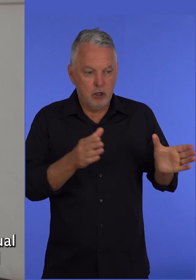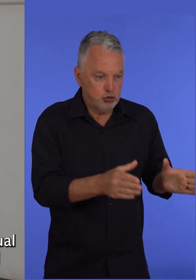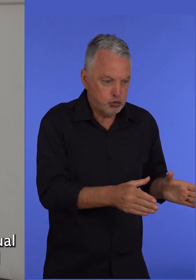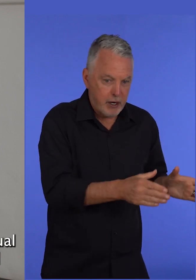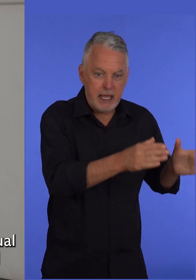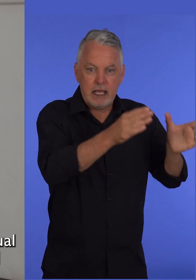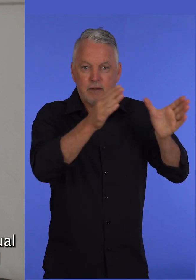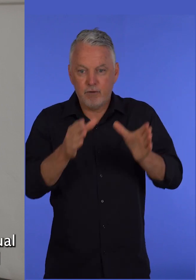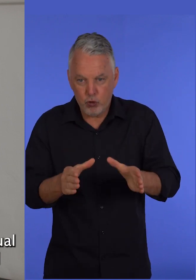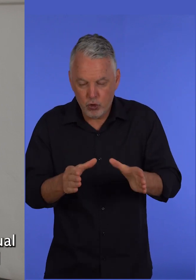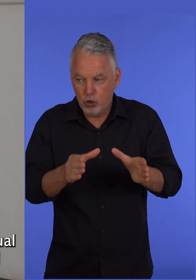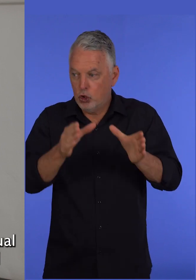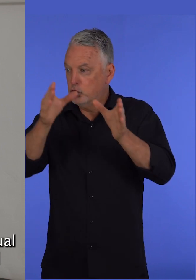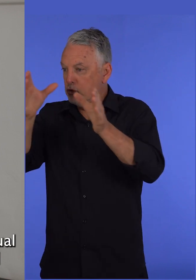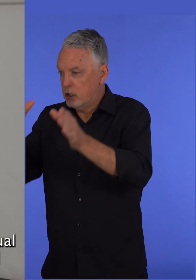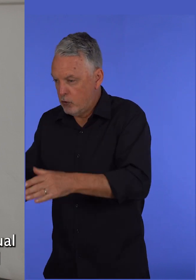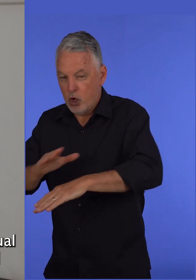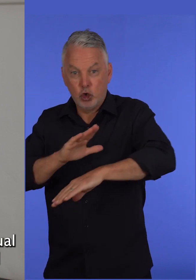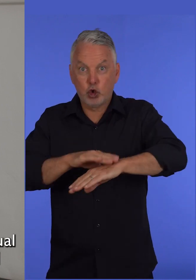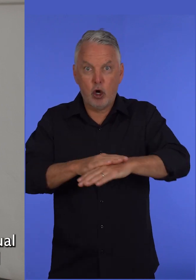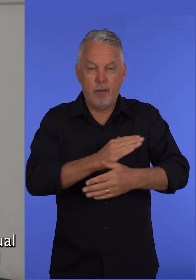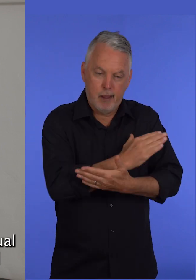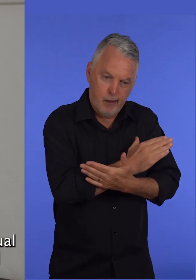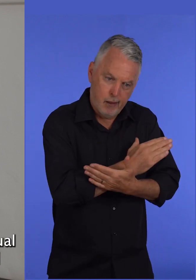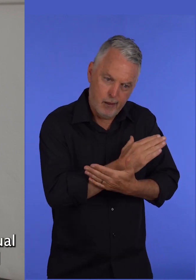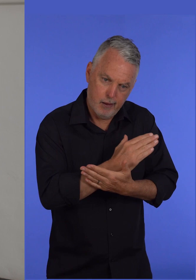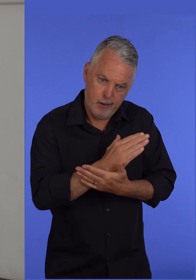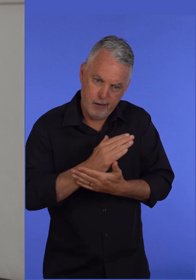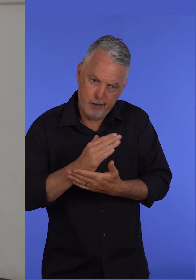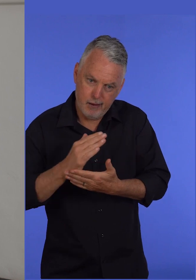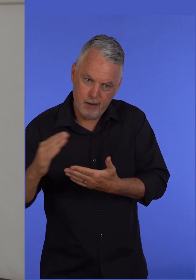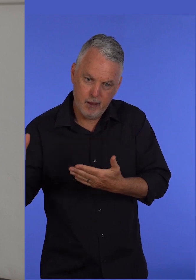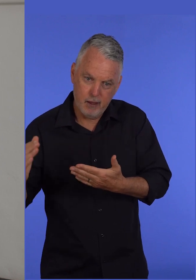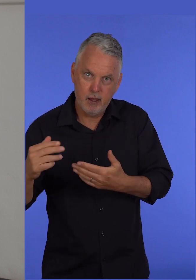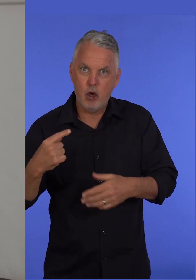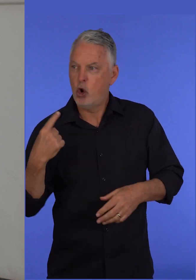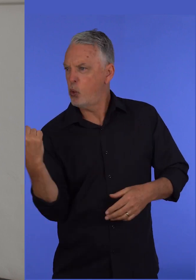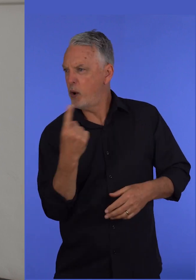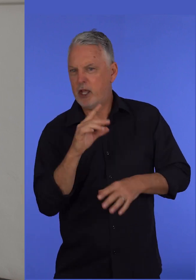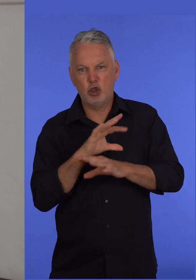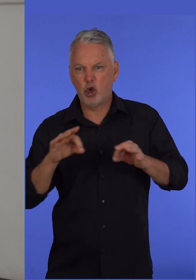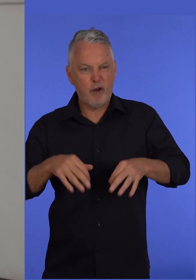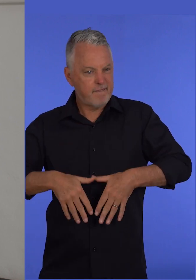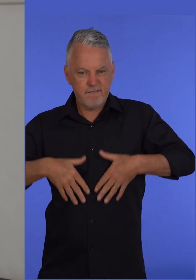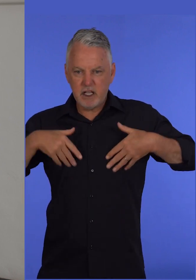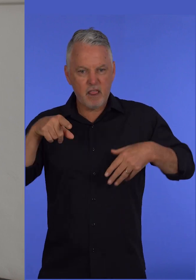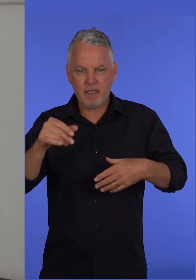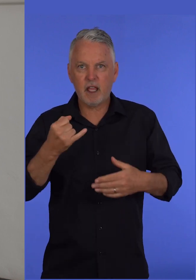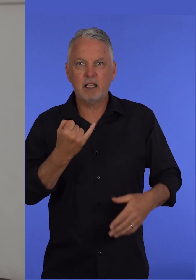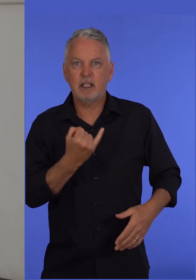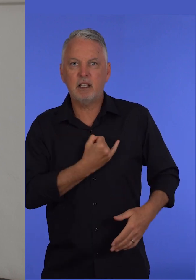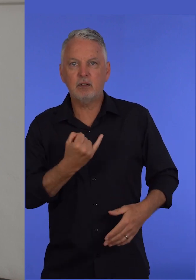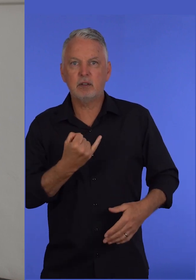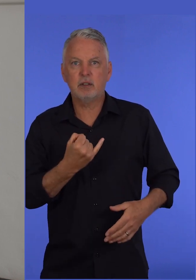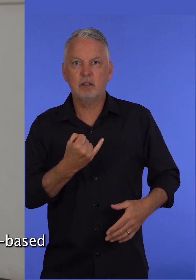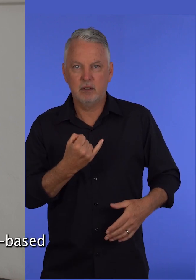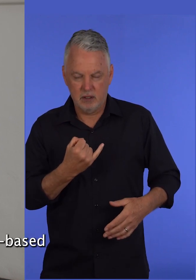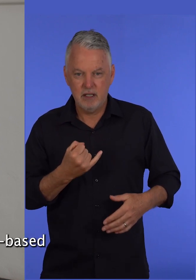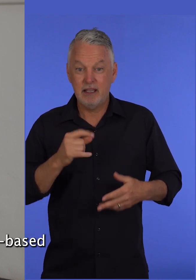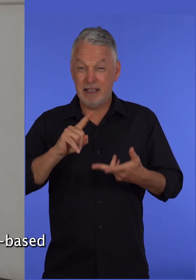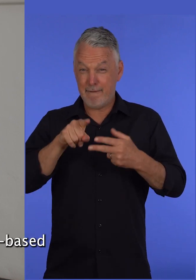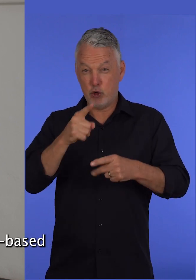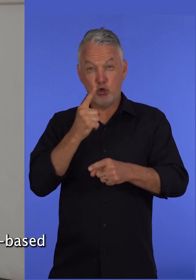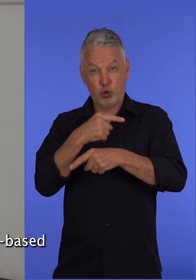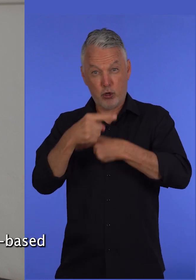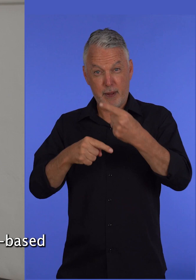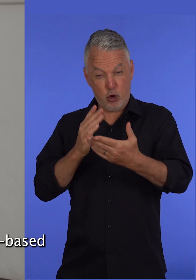school or the individual lesson plan that's created. But we don't feel that guilt. It doesn't exist. So